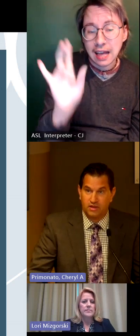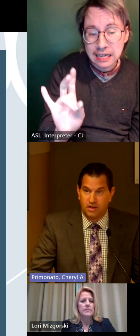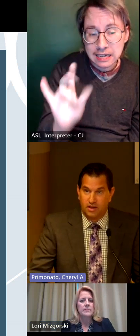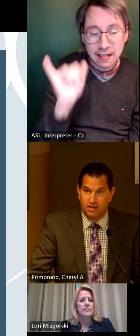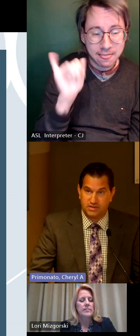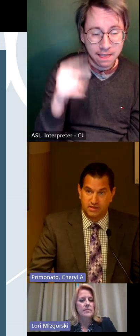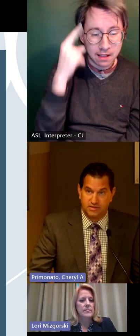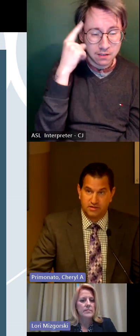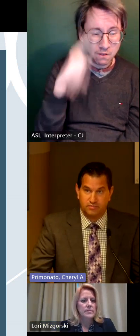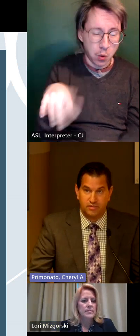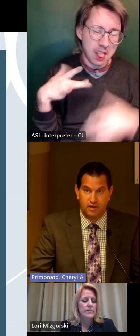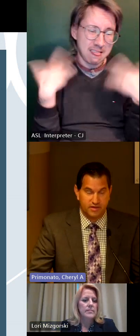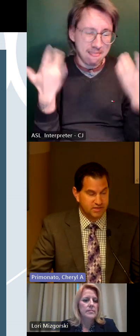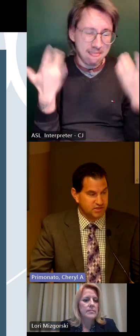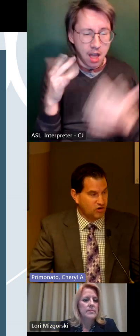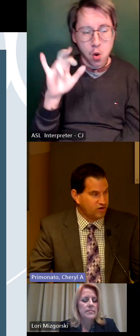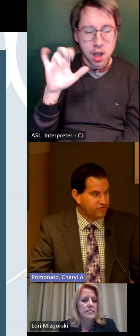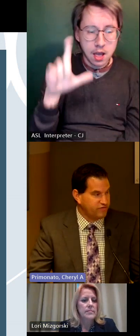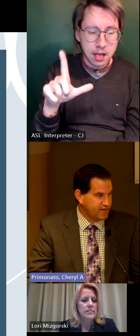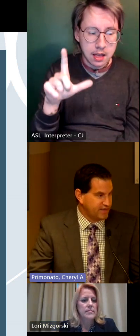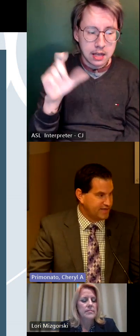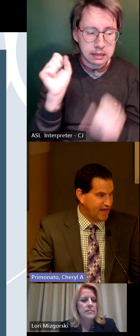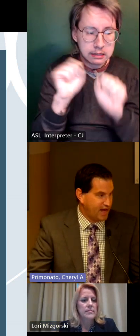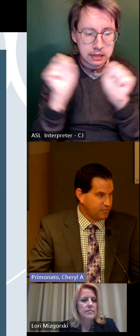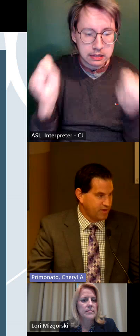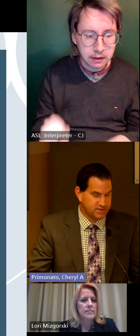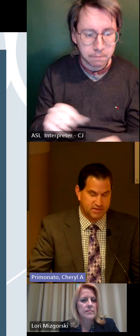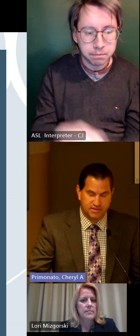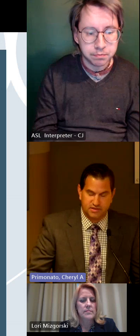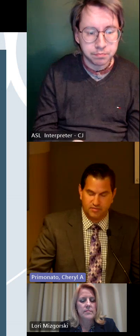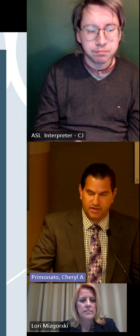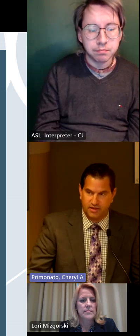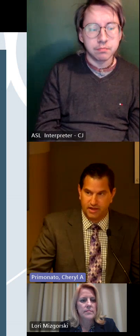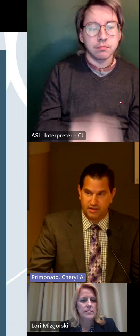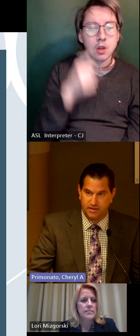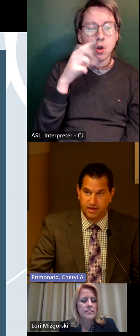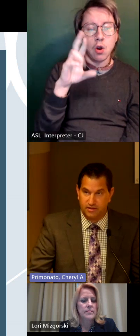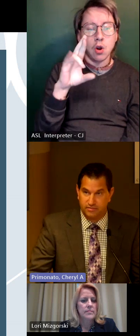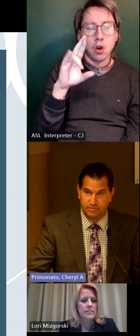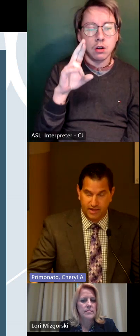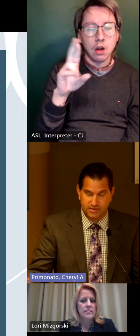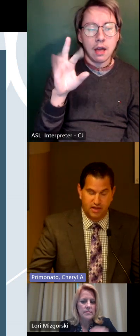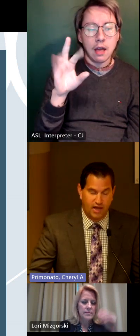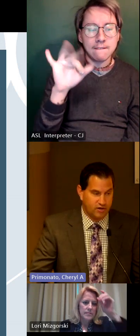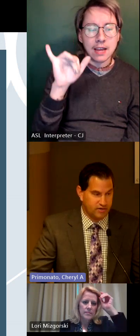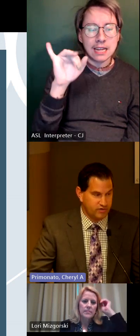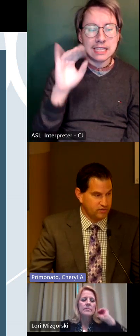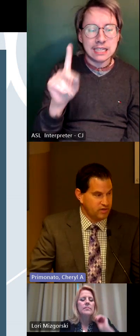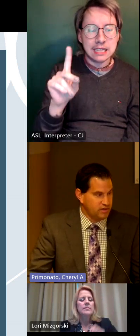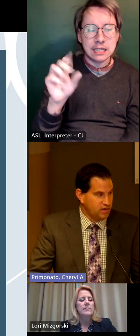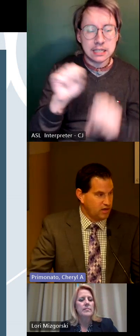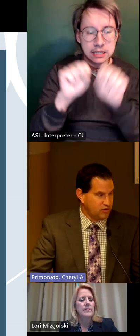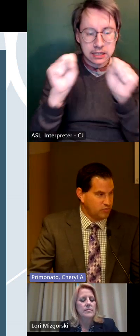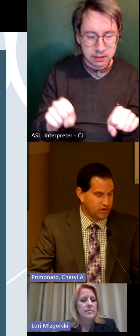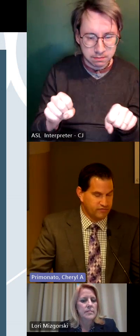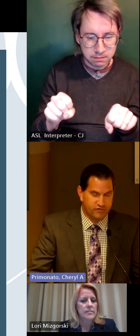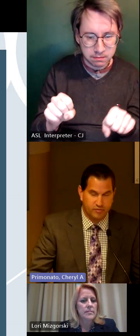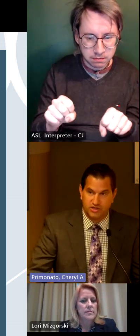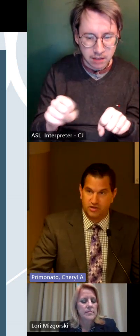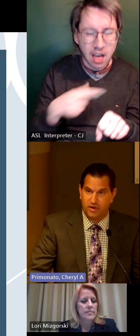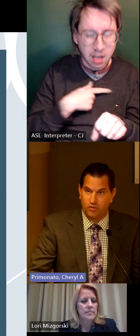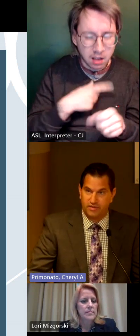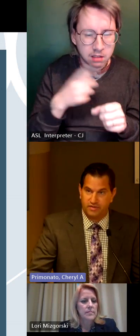rail system. This is an RFID tag based system, and in the next slide, I'll give you a little